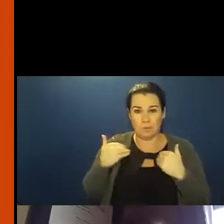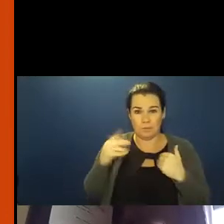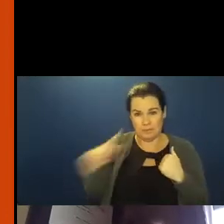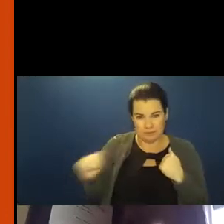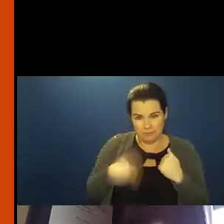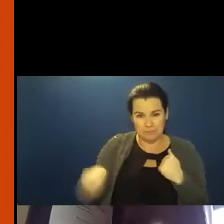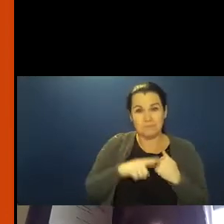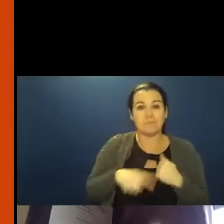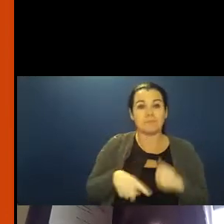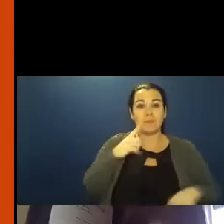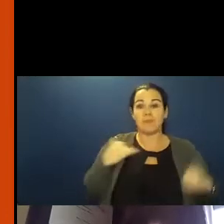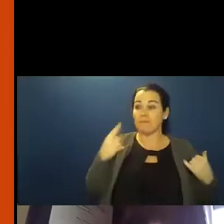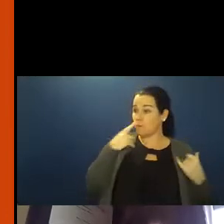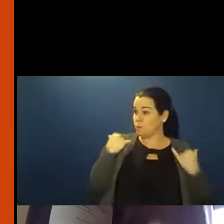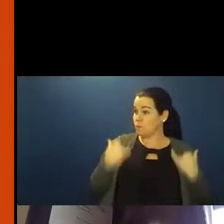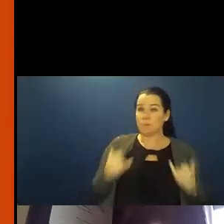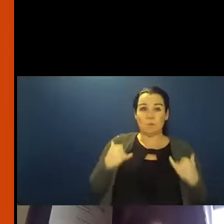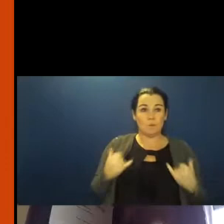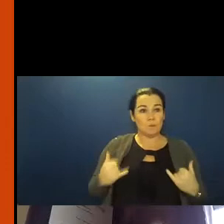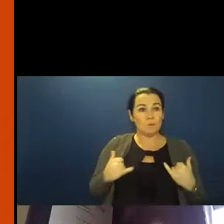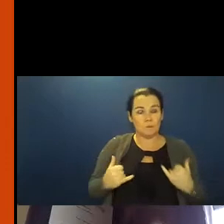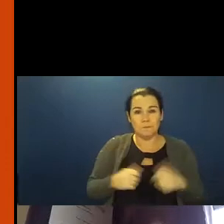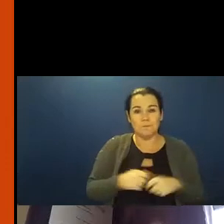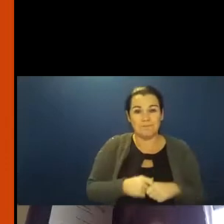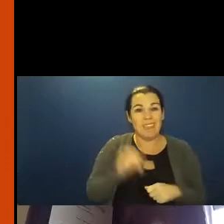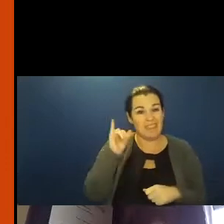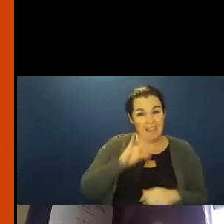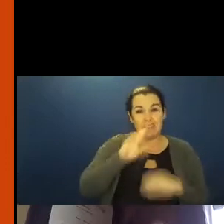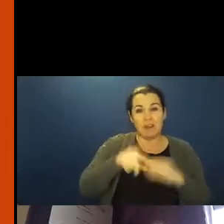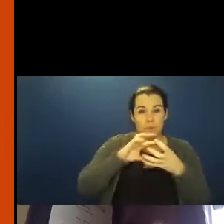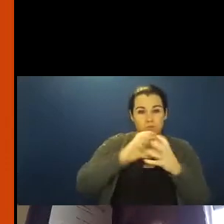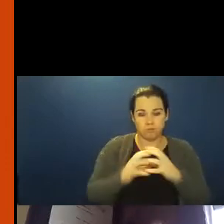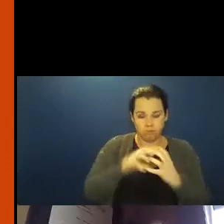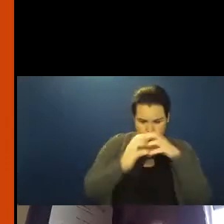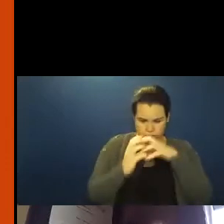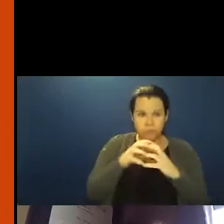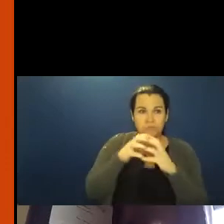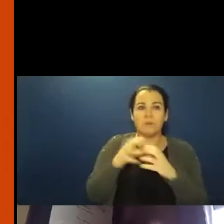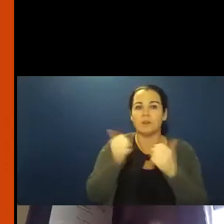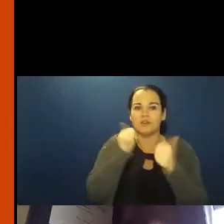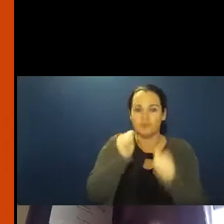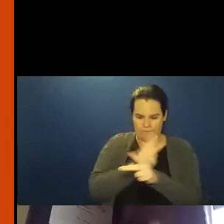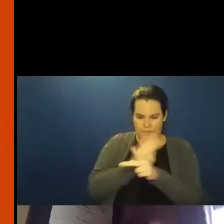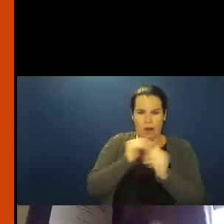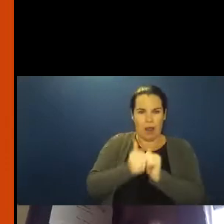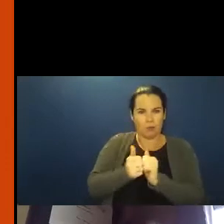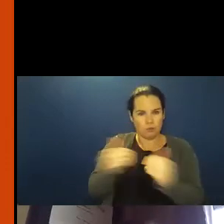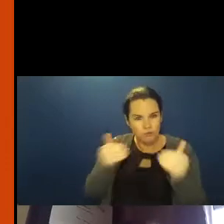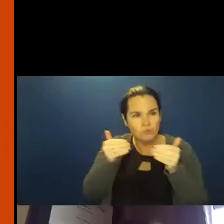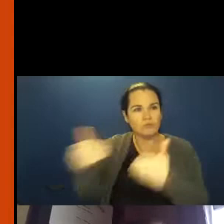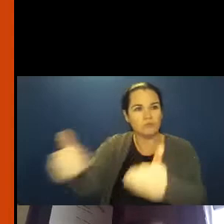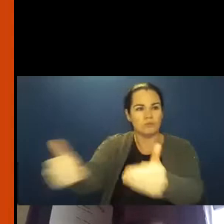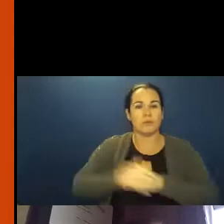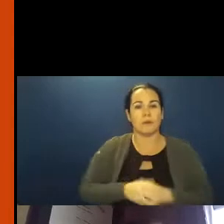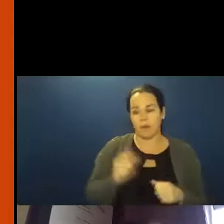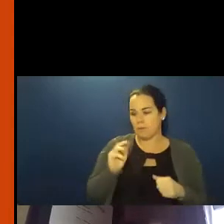four was definitely about intersectionality and trying to find a way forward. And Marisa Rafal showed